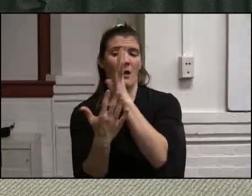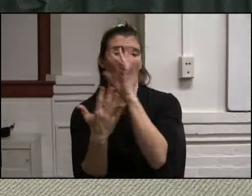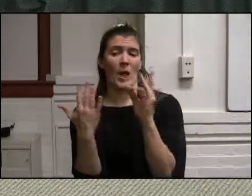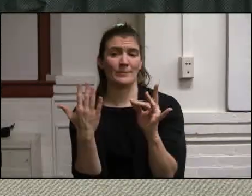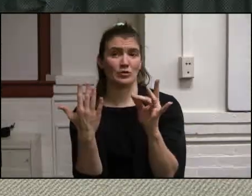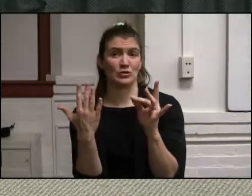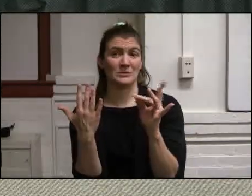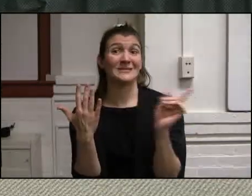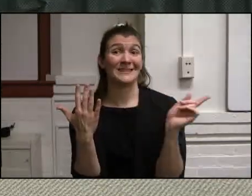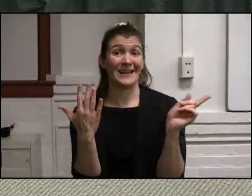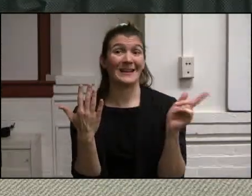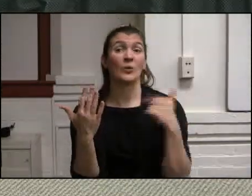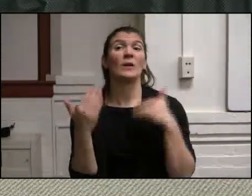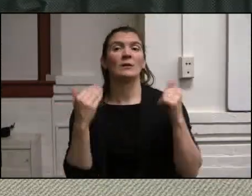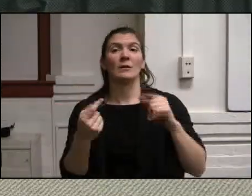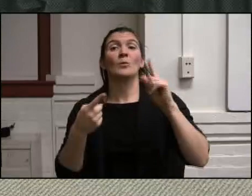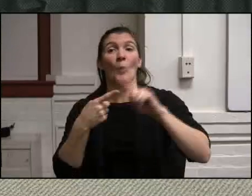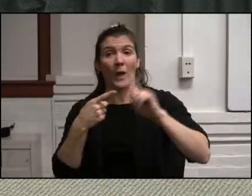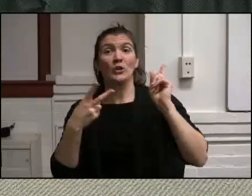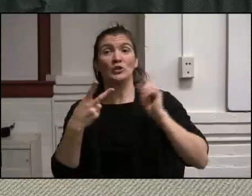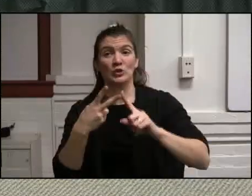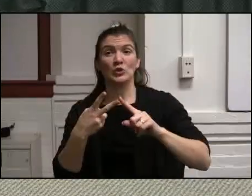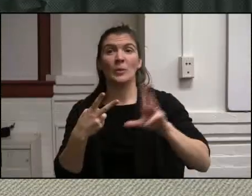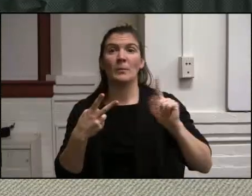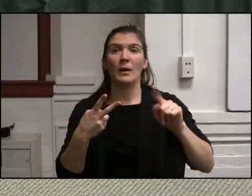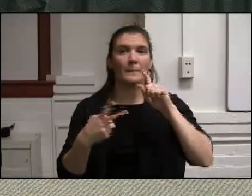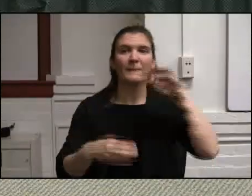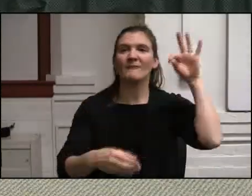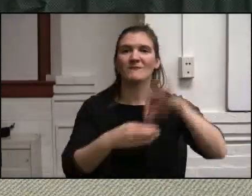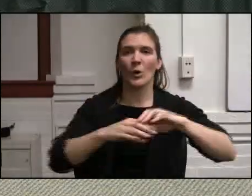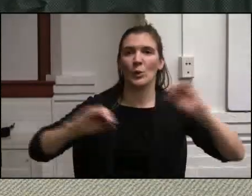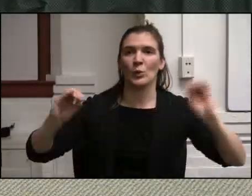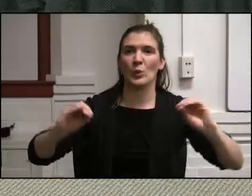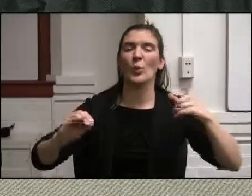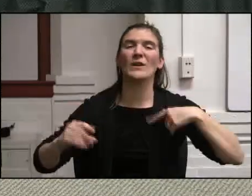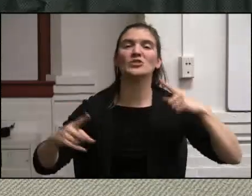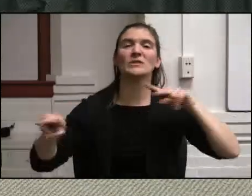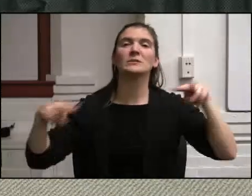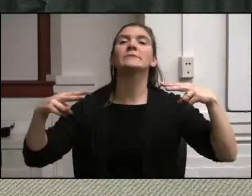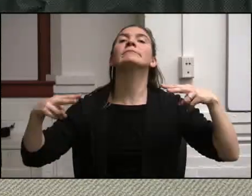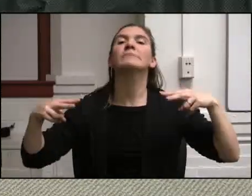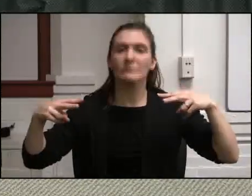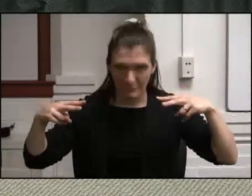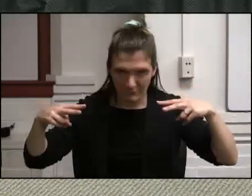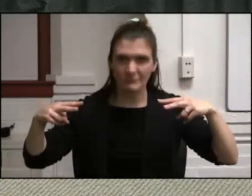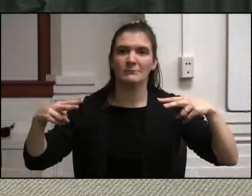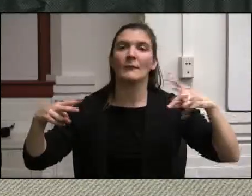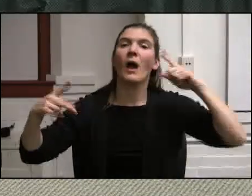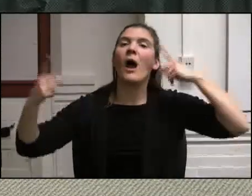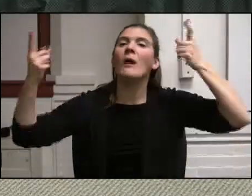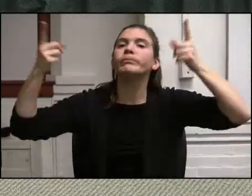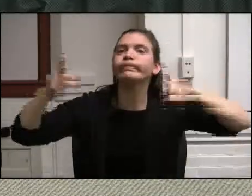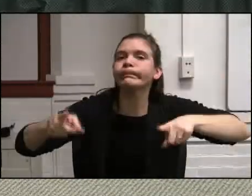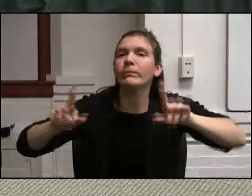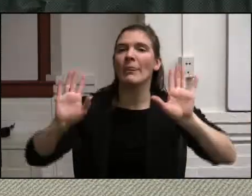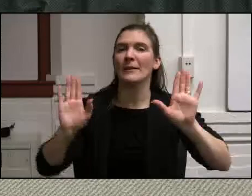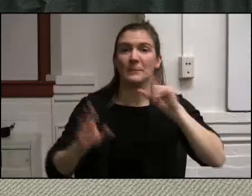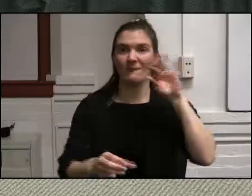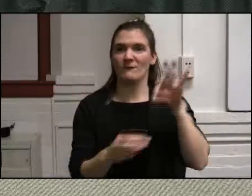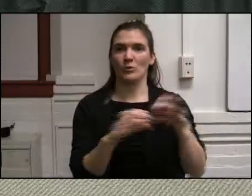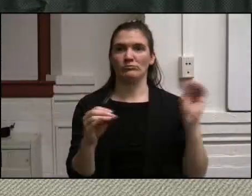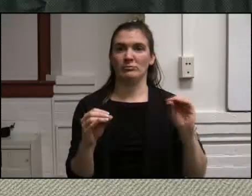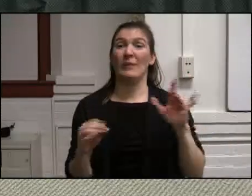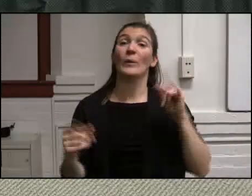Right. to take? We went Yes. to 1 and 2, but I don't Yes. think we actually took a vote. Okay. I think it was consensus. Well, so we had Yeah, a four. consensus, and